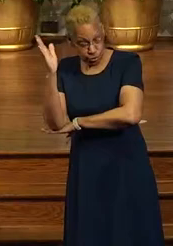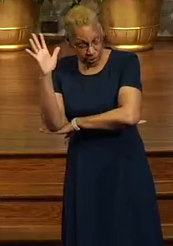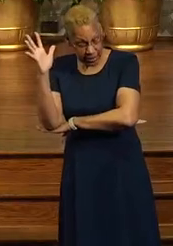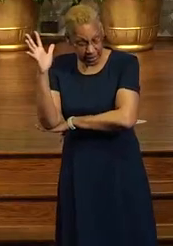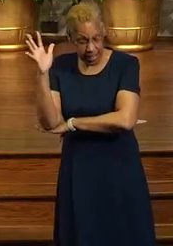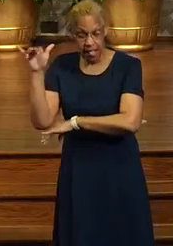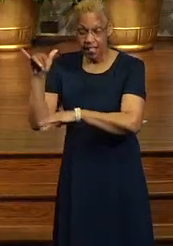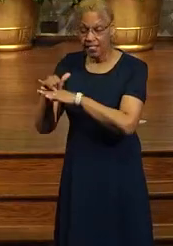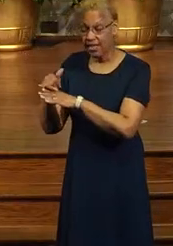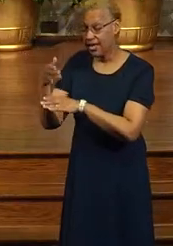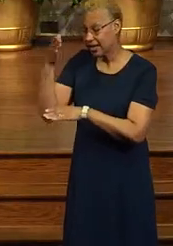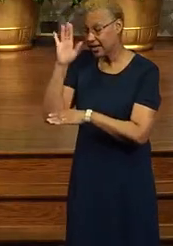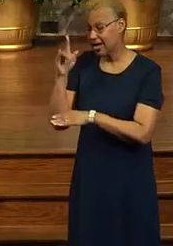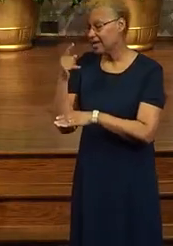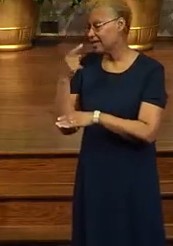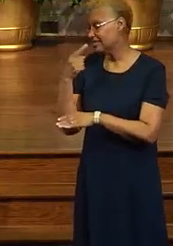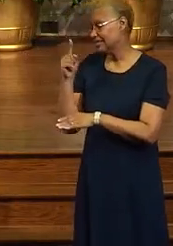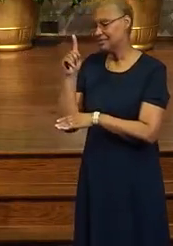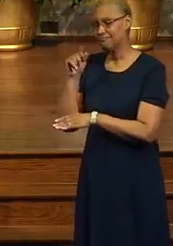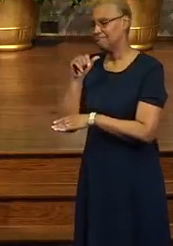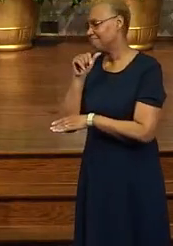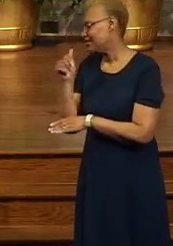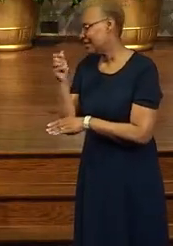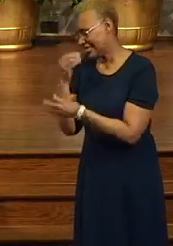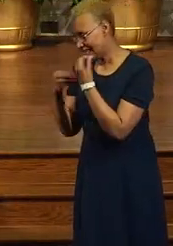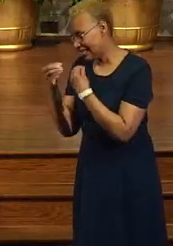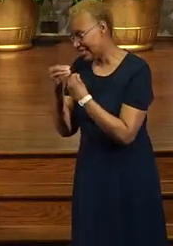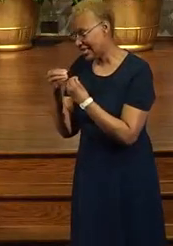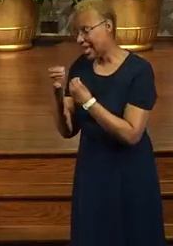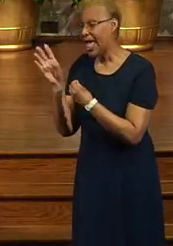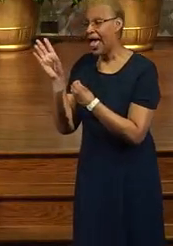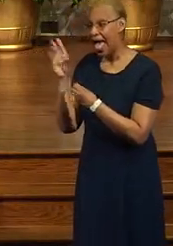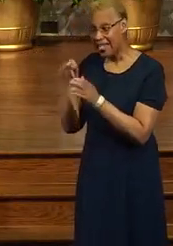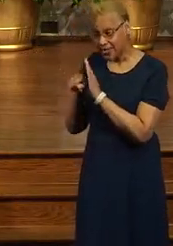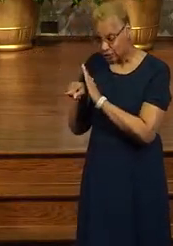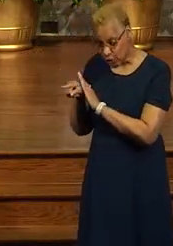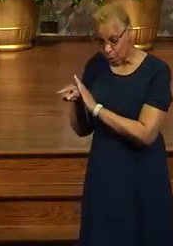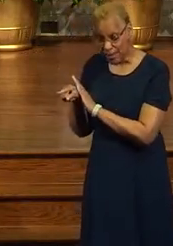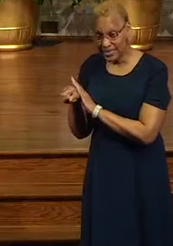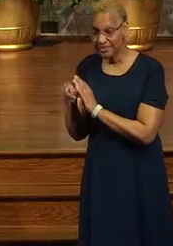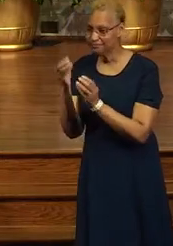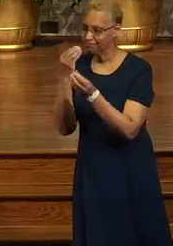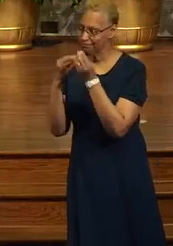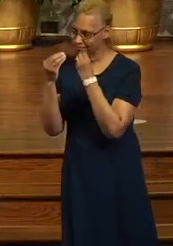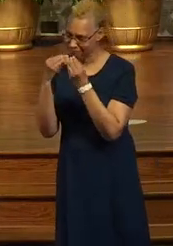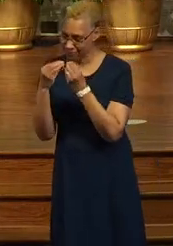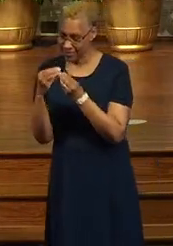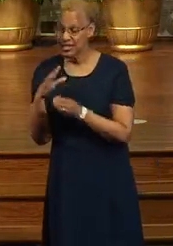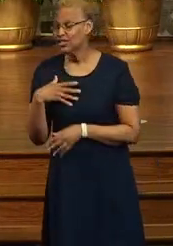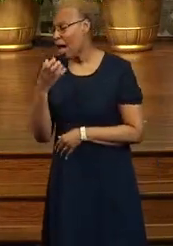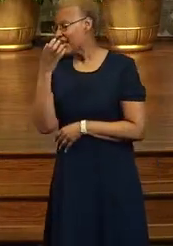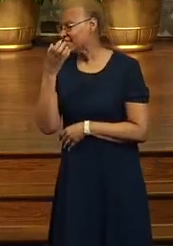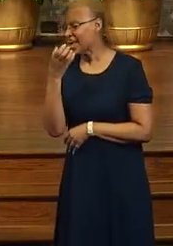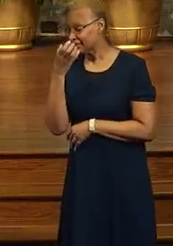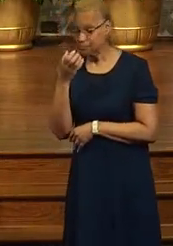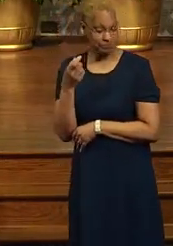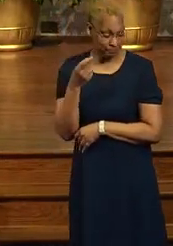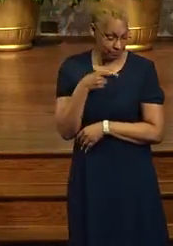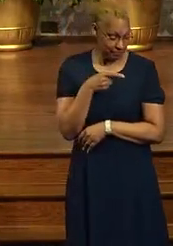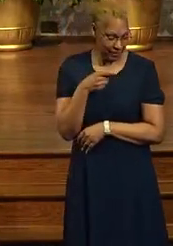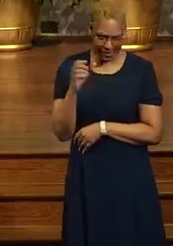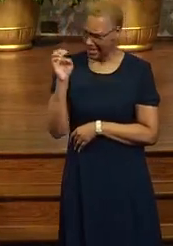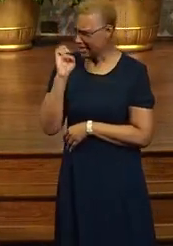forbid. And there he was eating off the fruit. And as he is eating and as Eve is looking, she